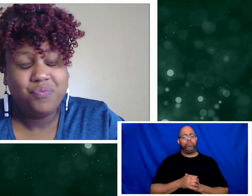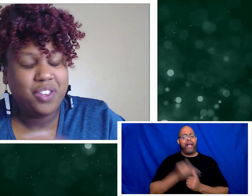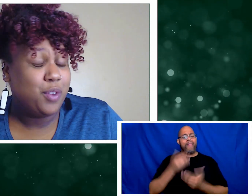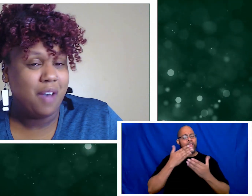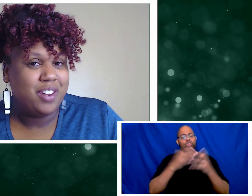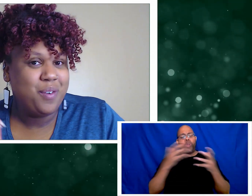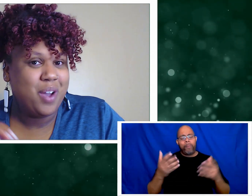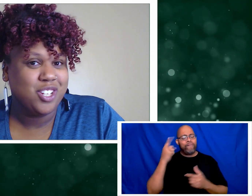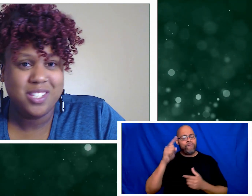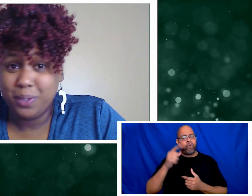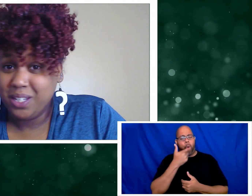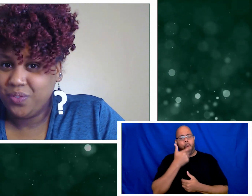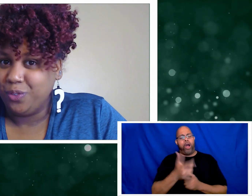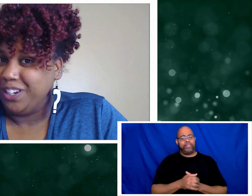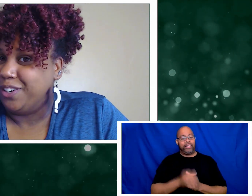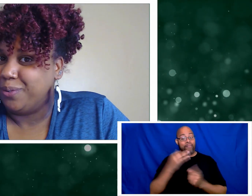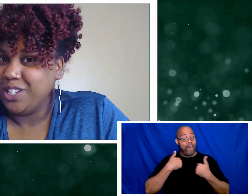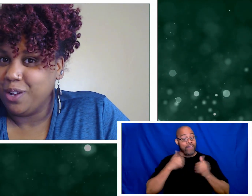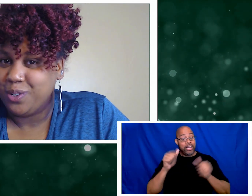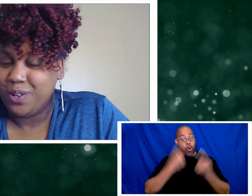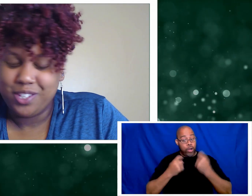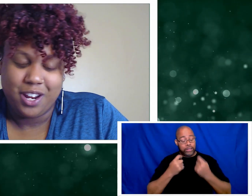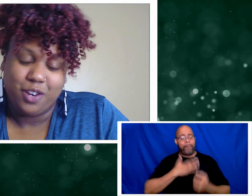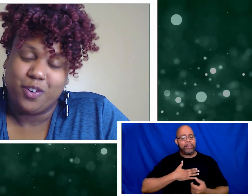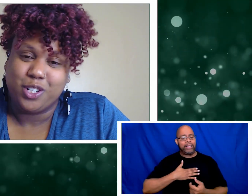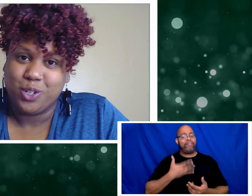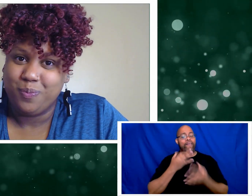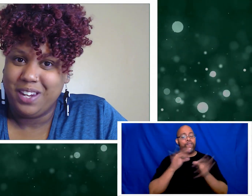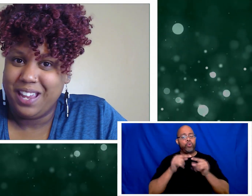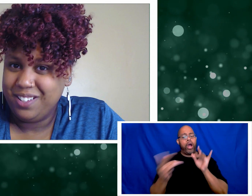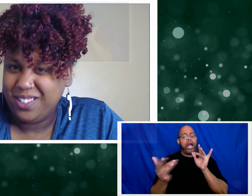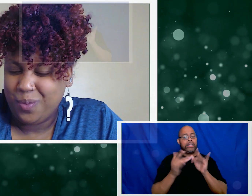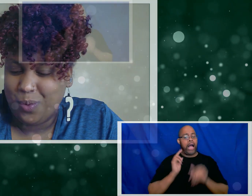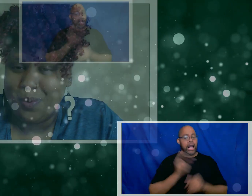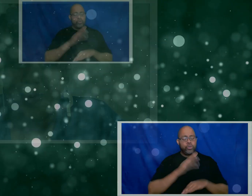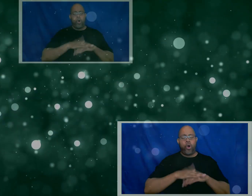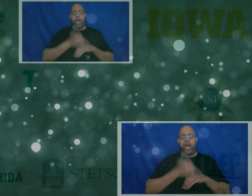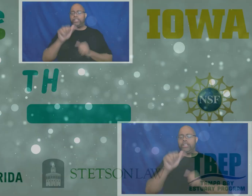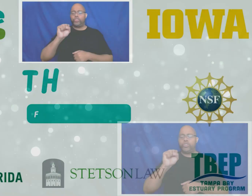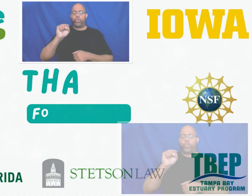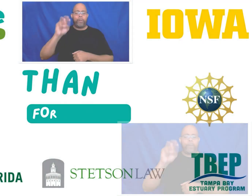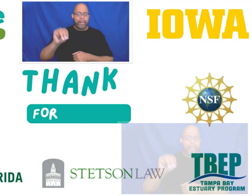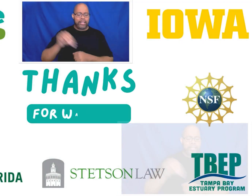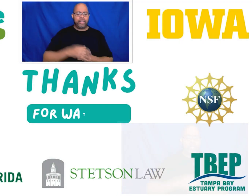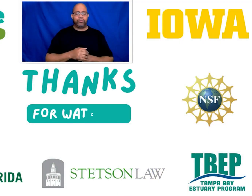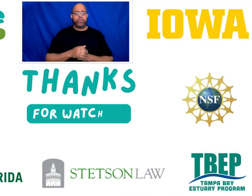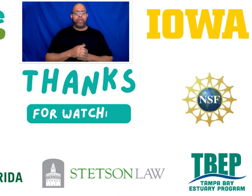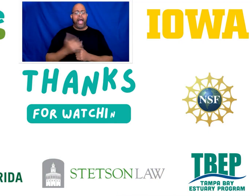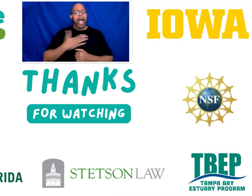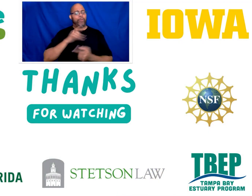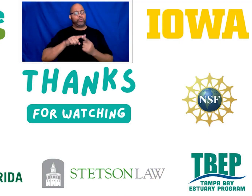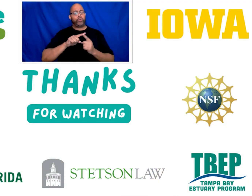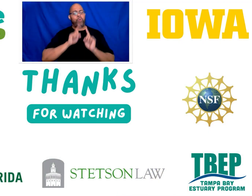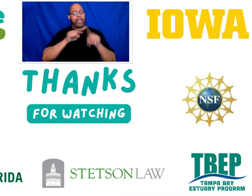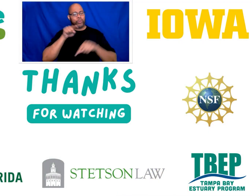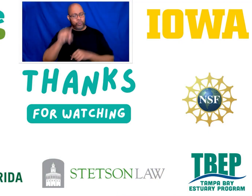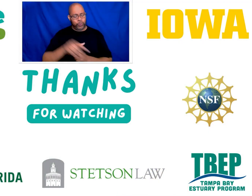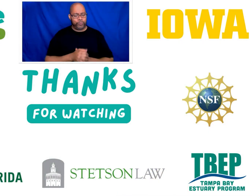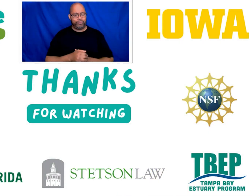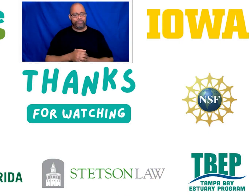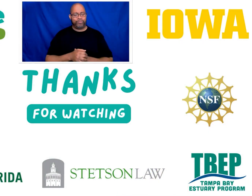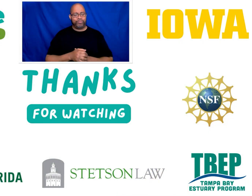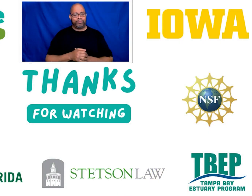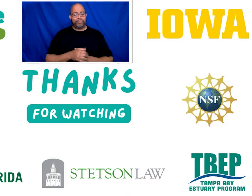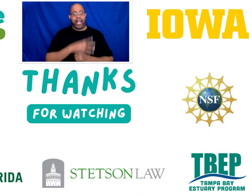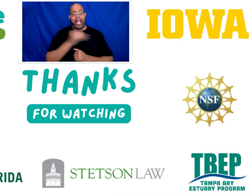tuning in. If you have any questions, please feel free to reach out to us on any of our social media handles, and we'll be more than happy to get back to you with those. And I want to